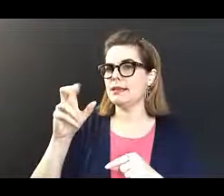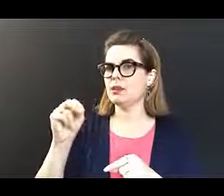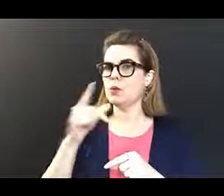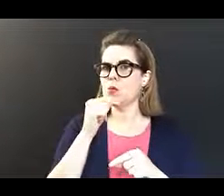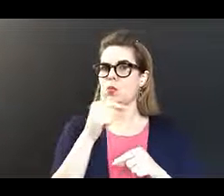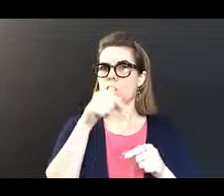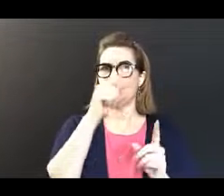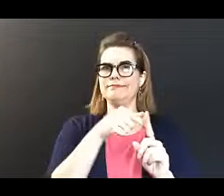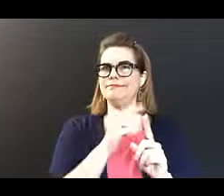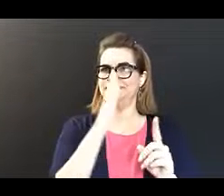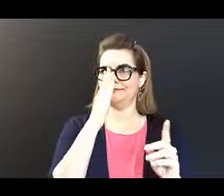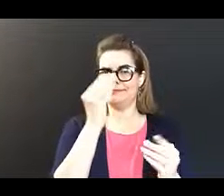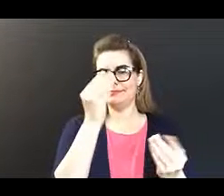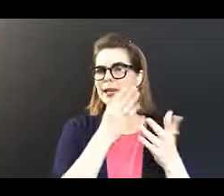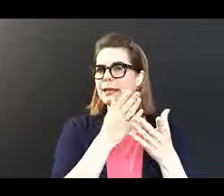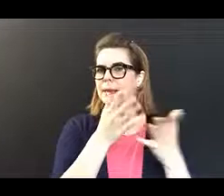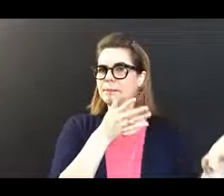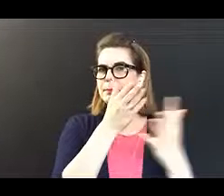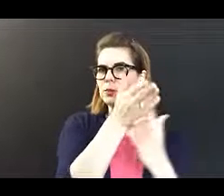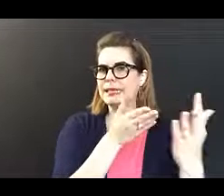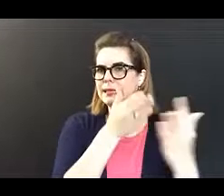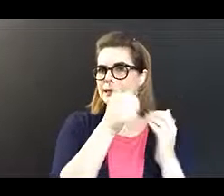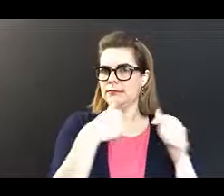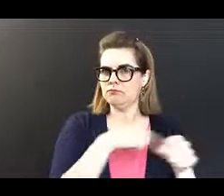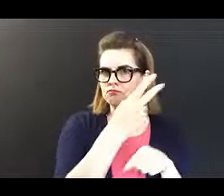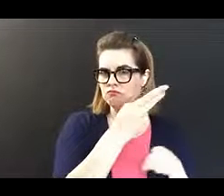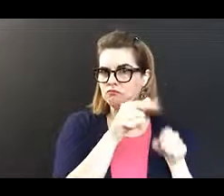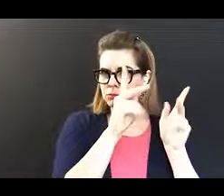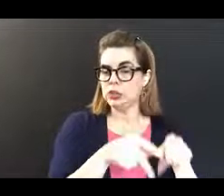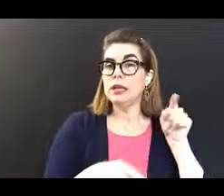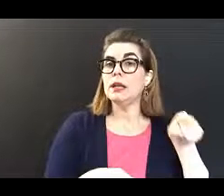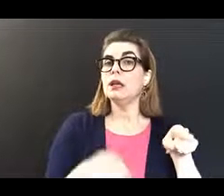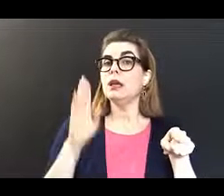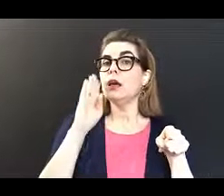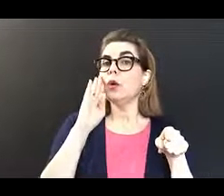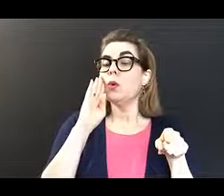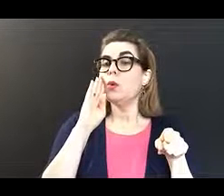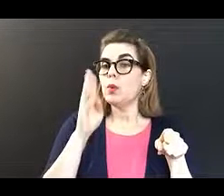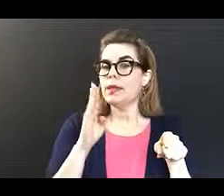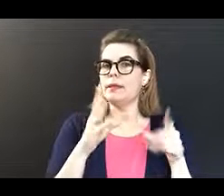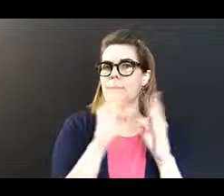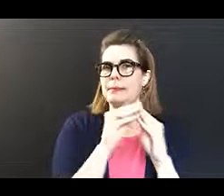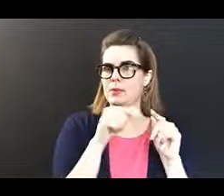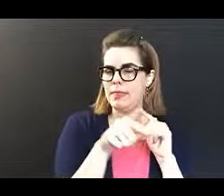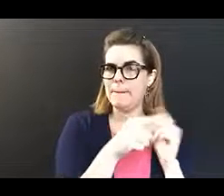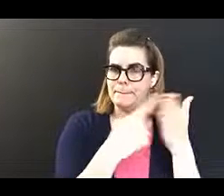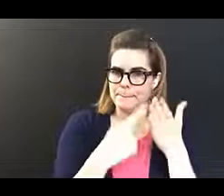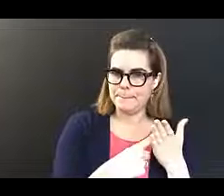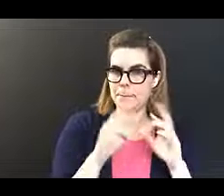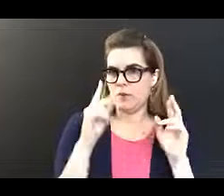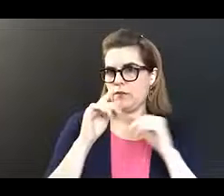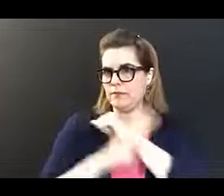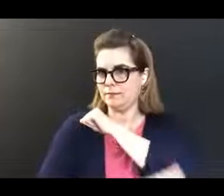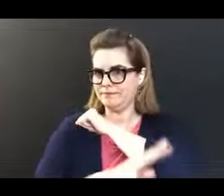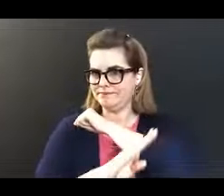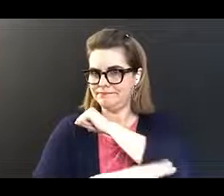held a few this school year, and we will just be going over some of the final planning items that need to